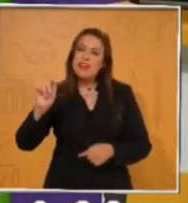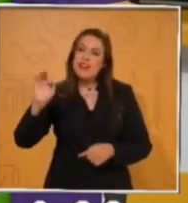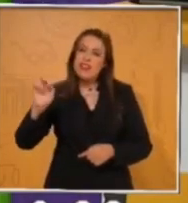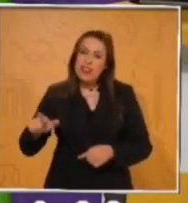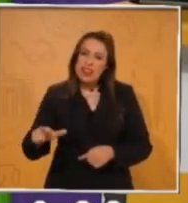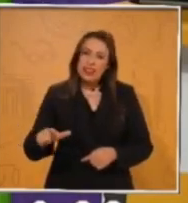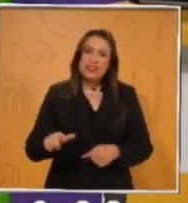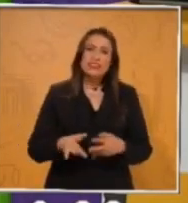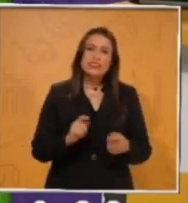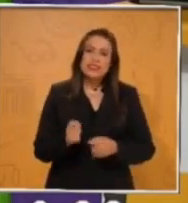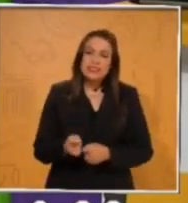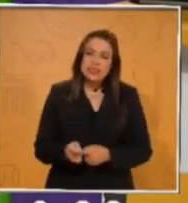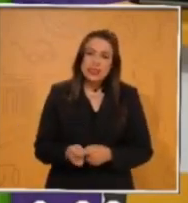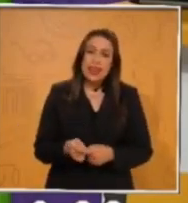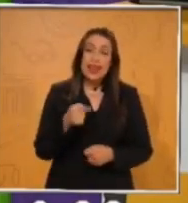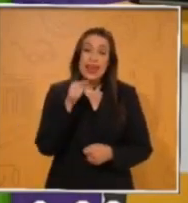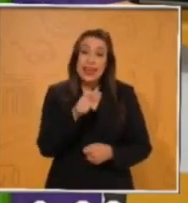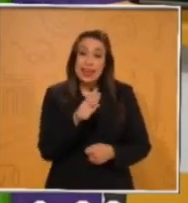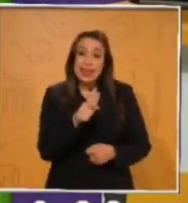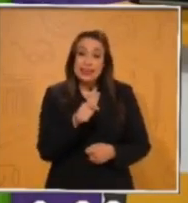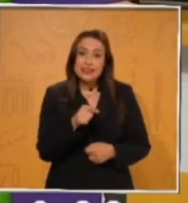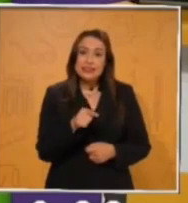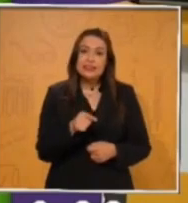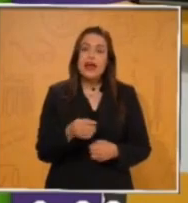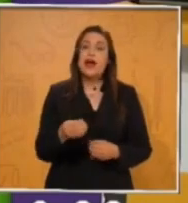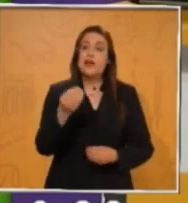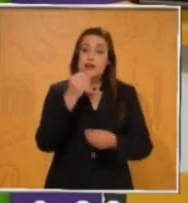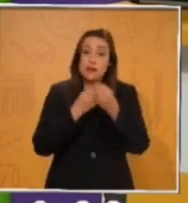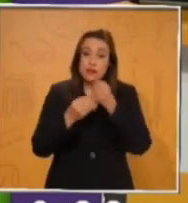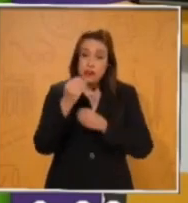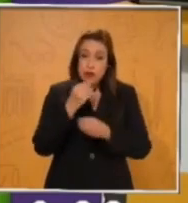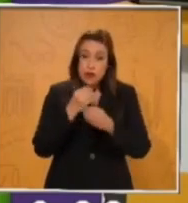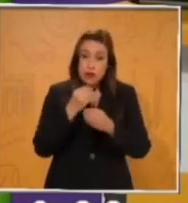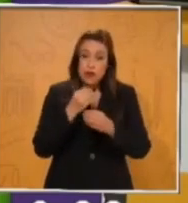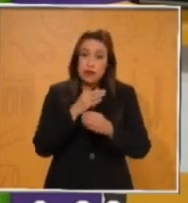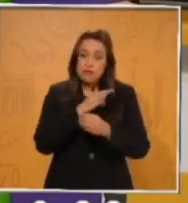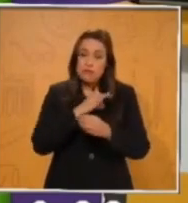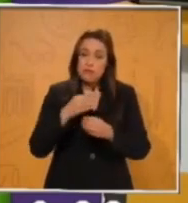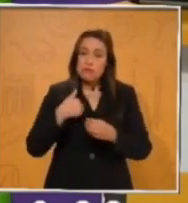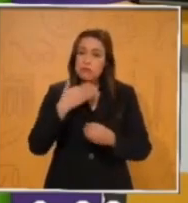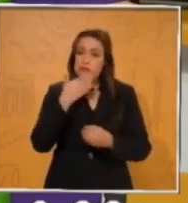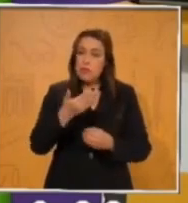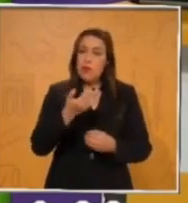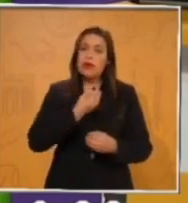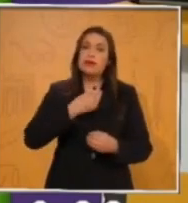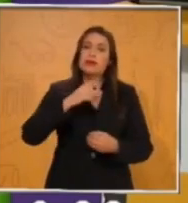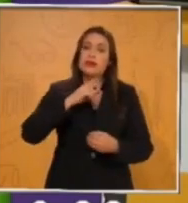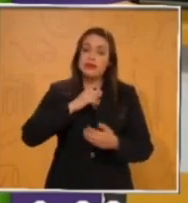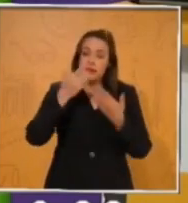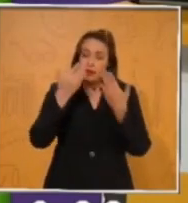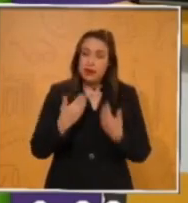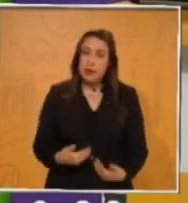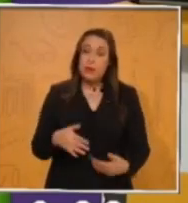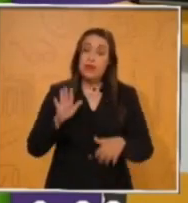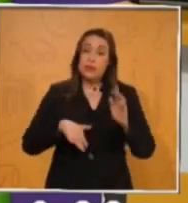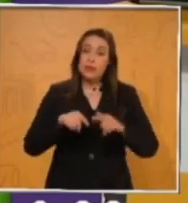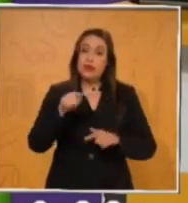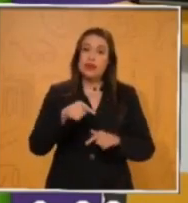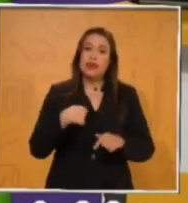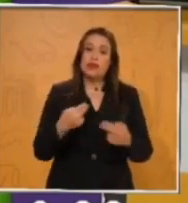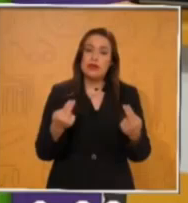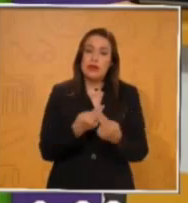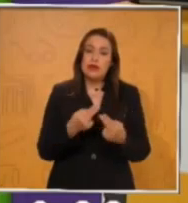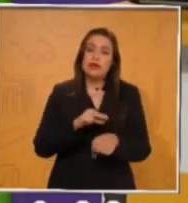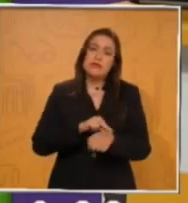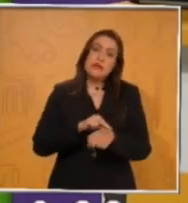picture, this is food that is good for our medical conditions, like